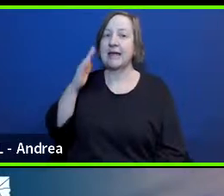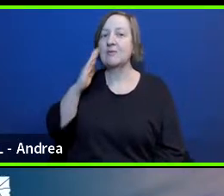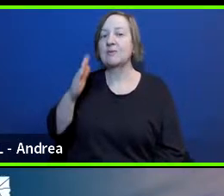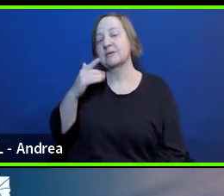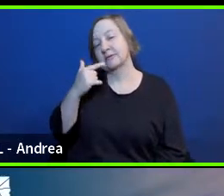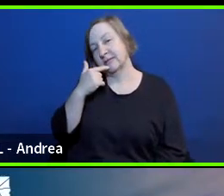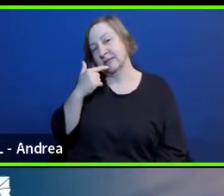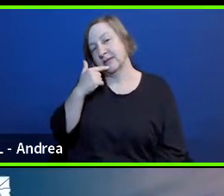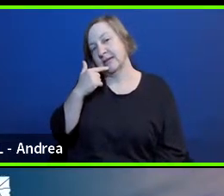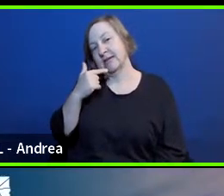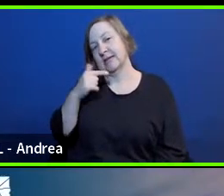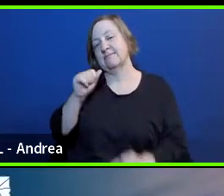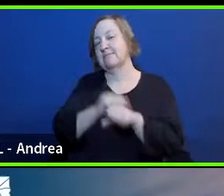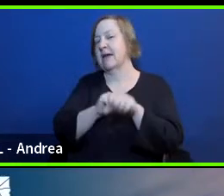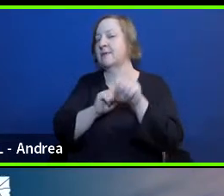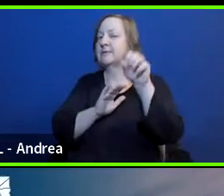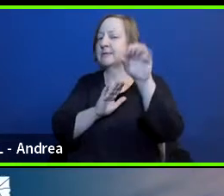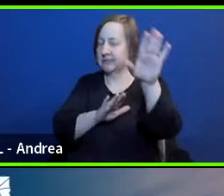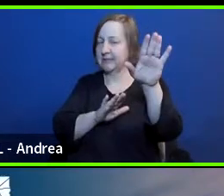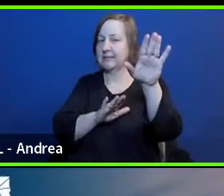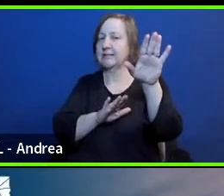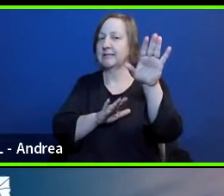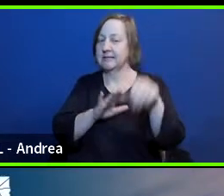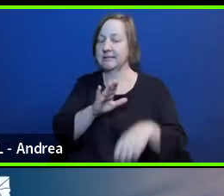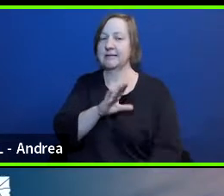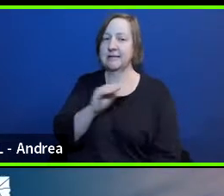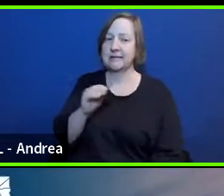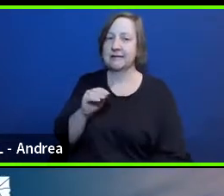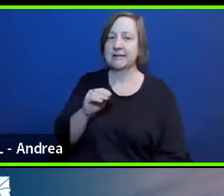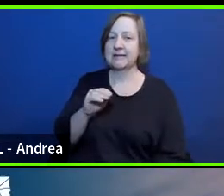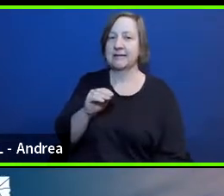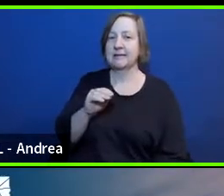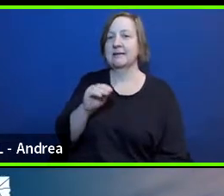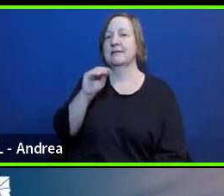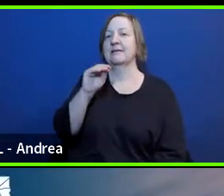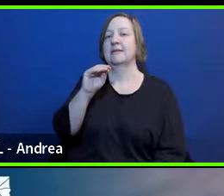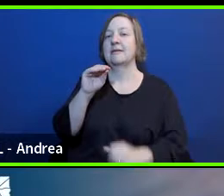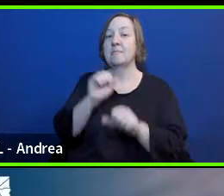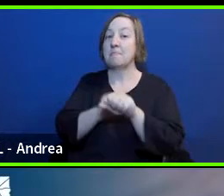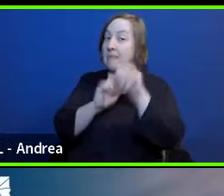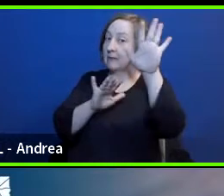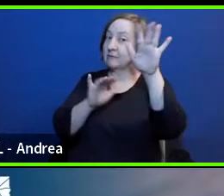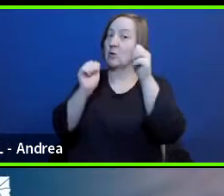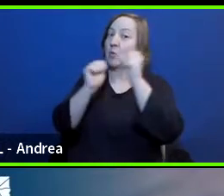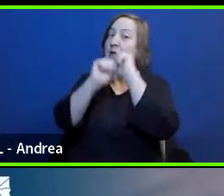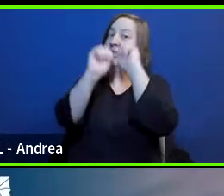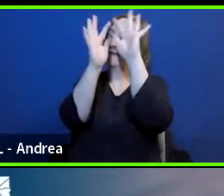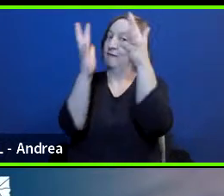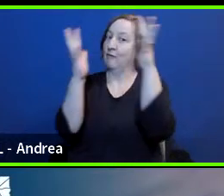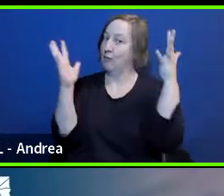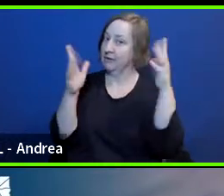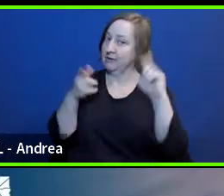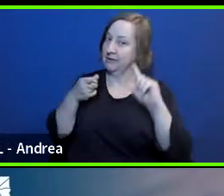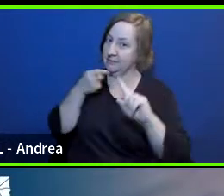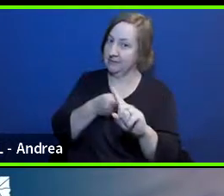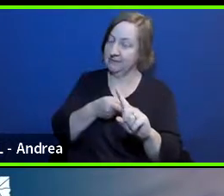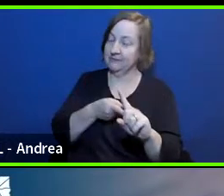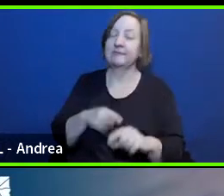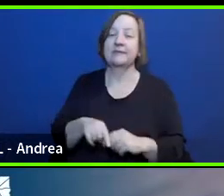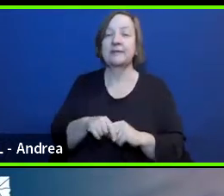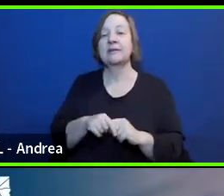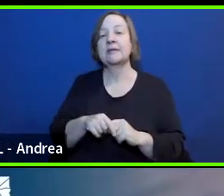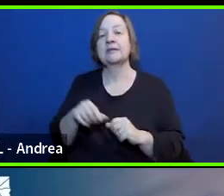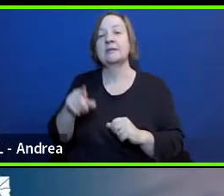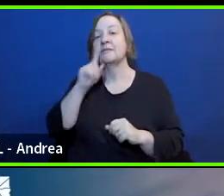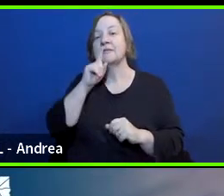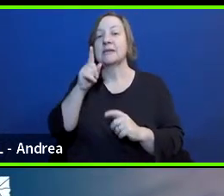with mountains, and forested mountains to be more specific. And I don't really